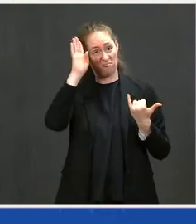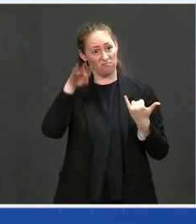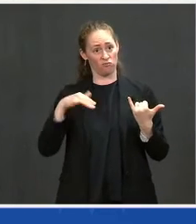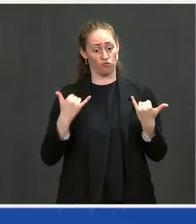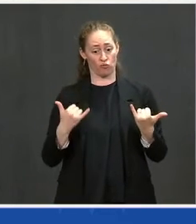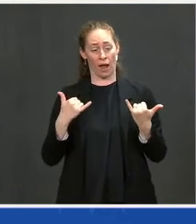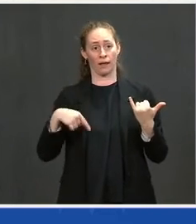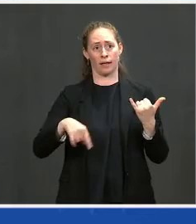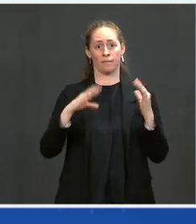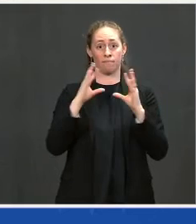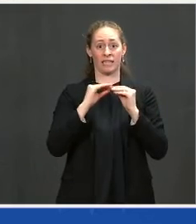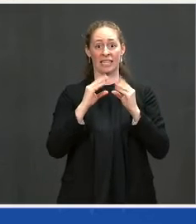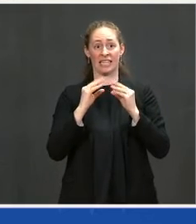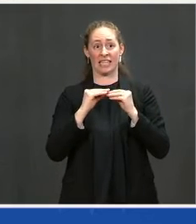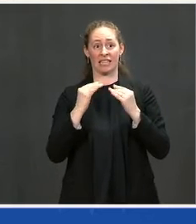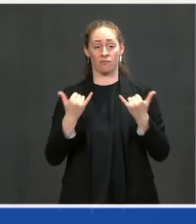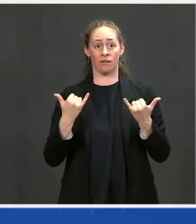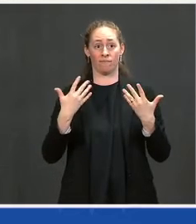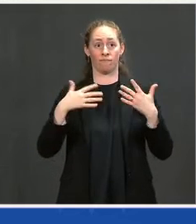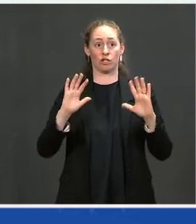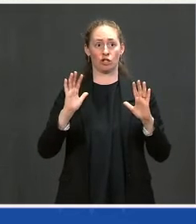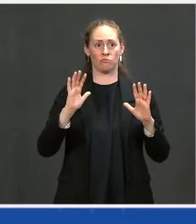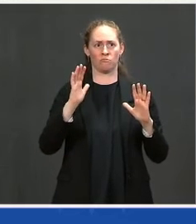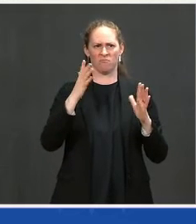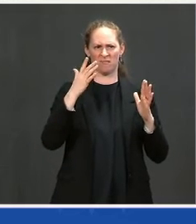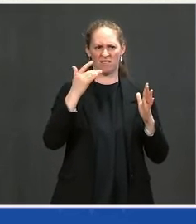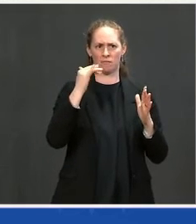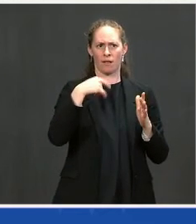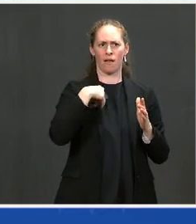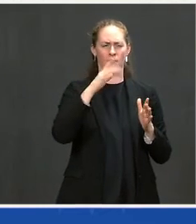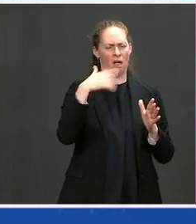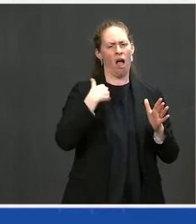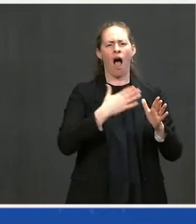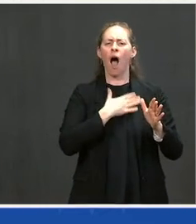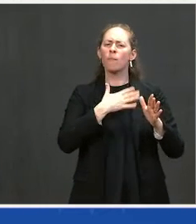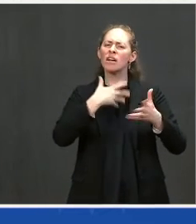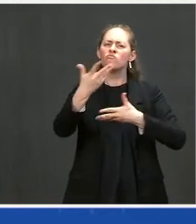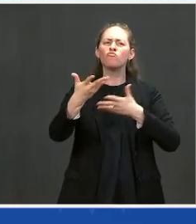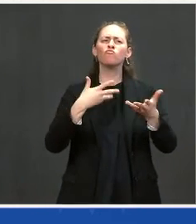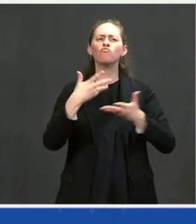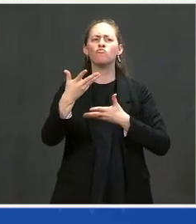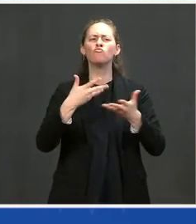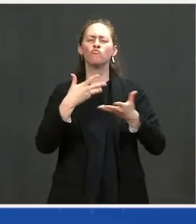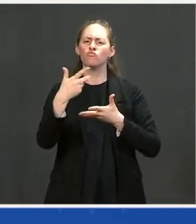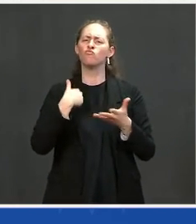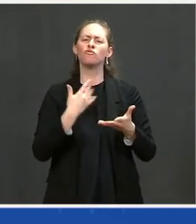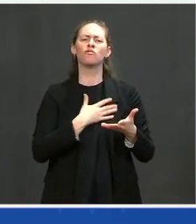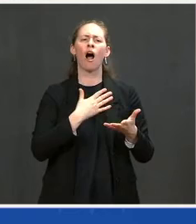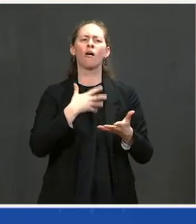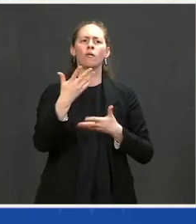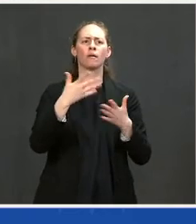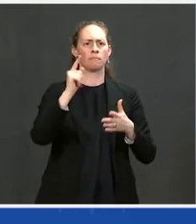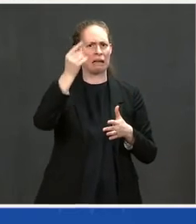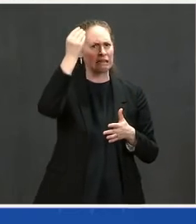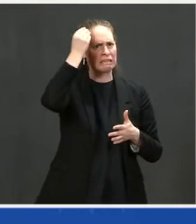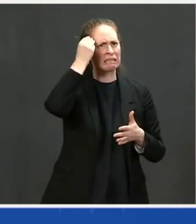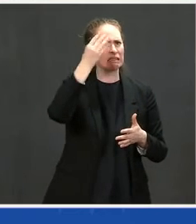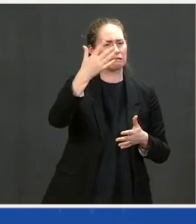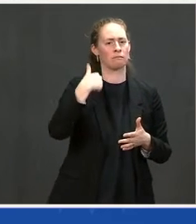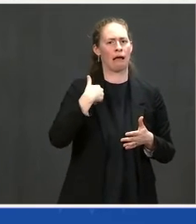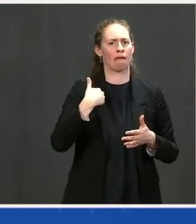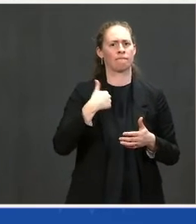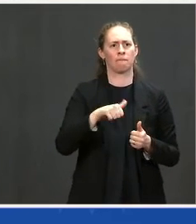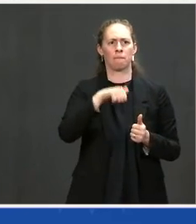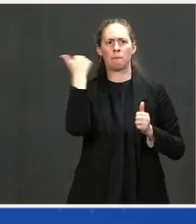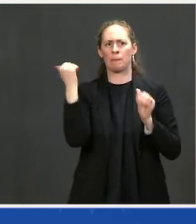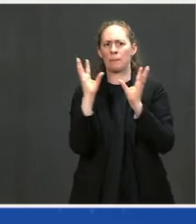is fine, we've been going close to an hour. I'm happy to go longer, but one of the things that I'm going to be doing,